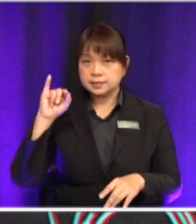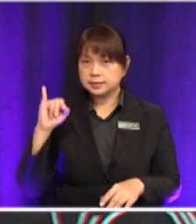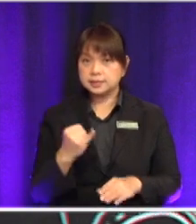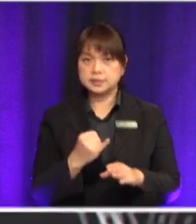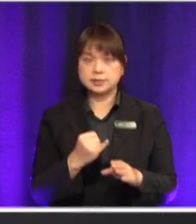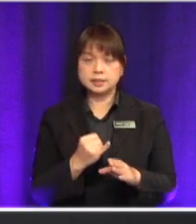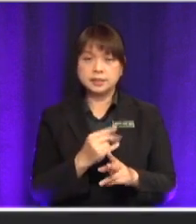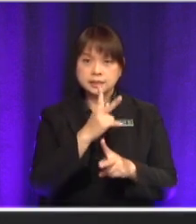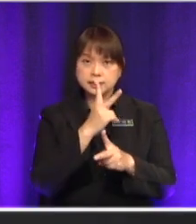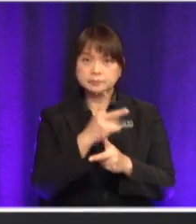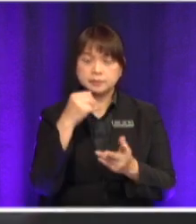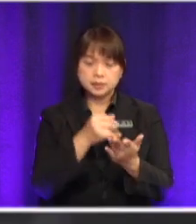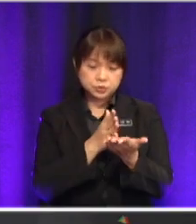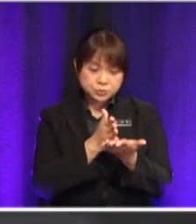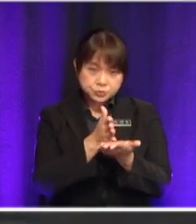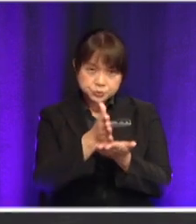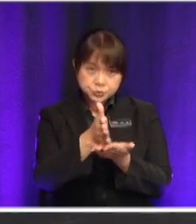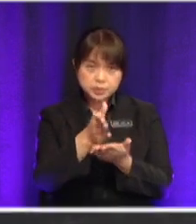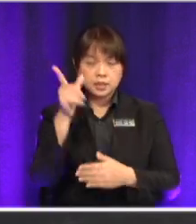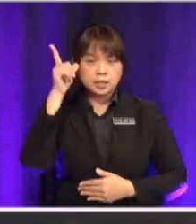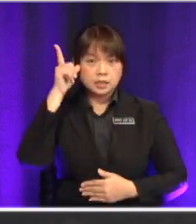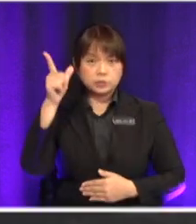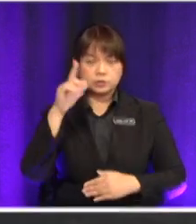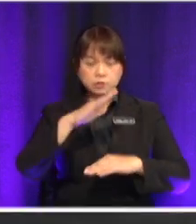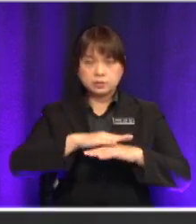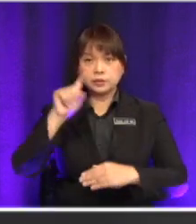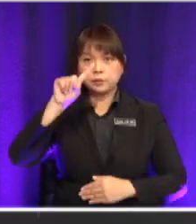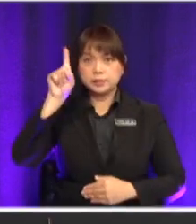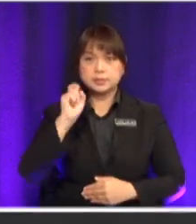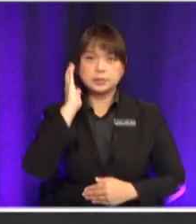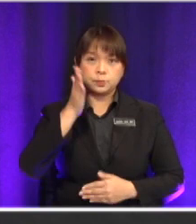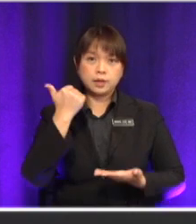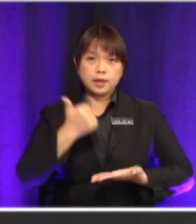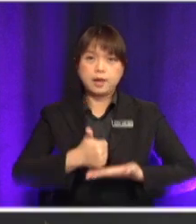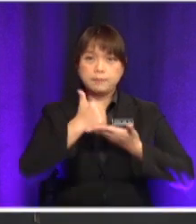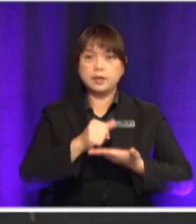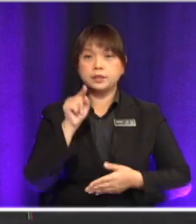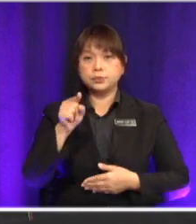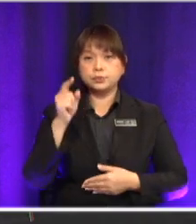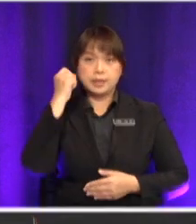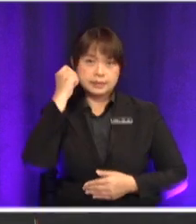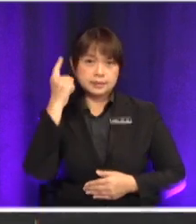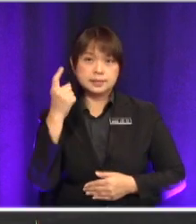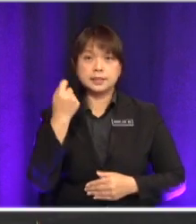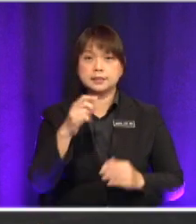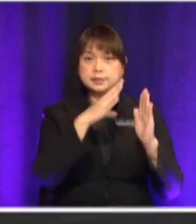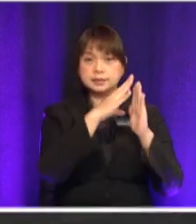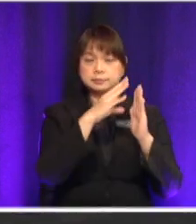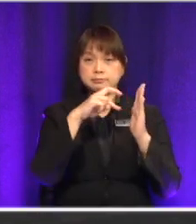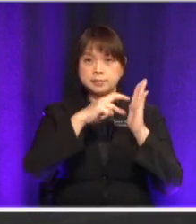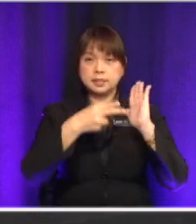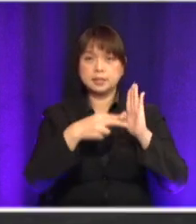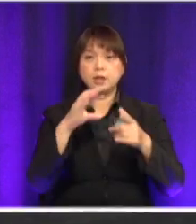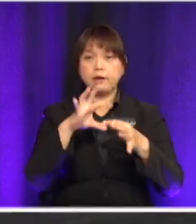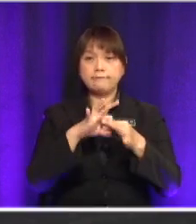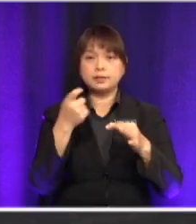a general idea. And looking at the questions also will help you to understand what the text is, and we'll talk about